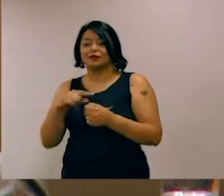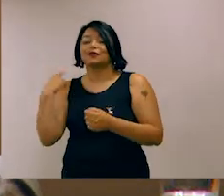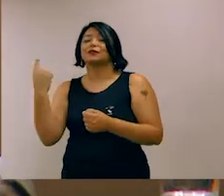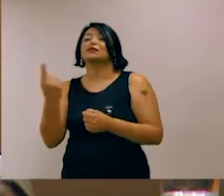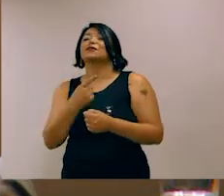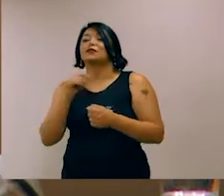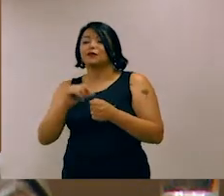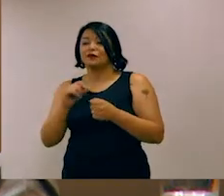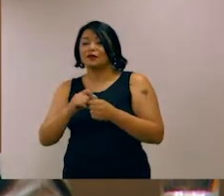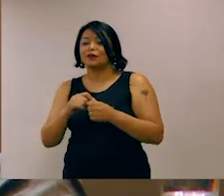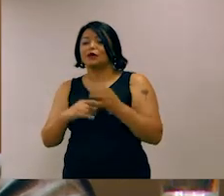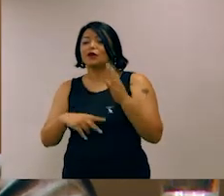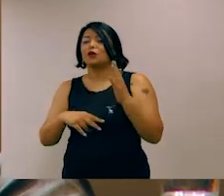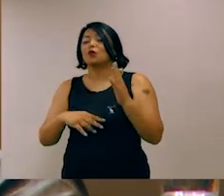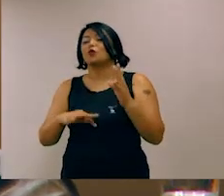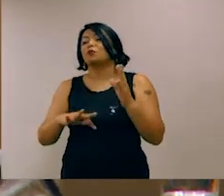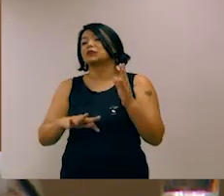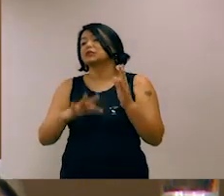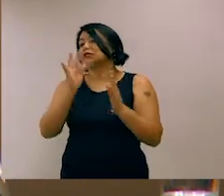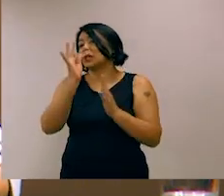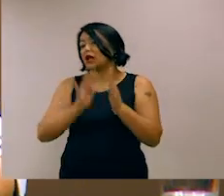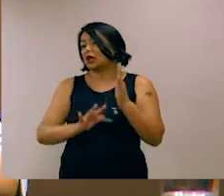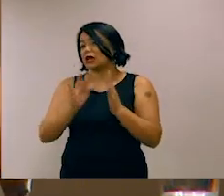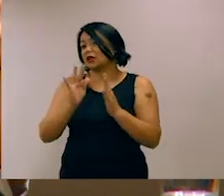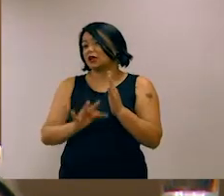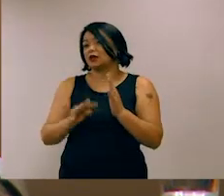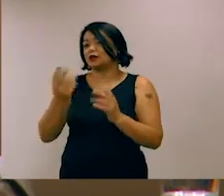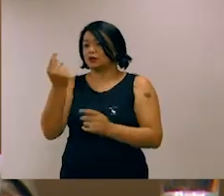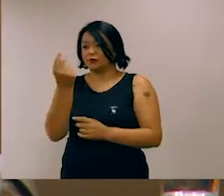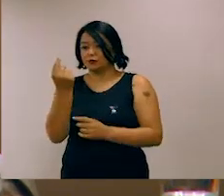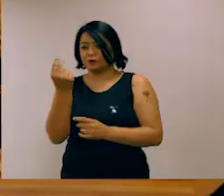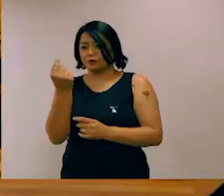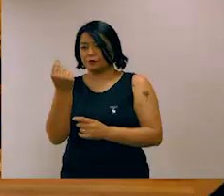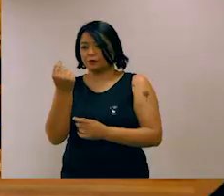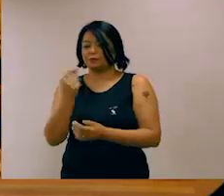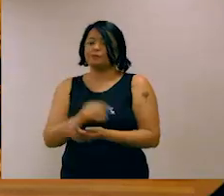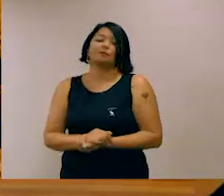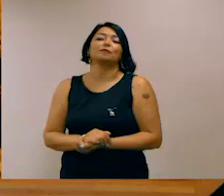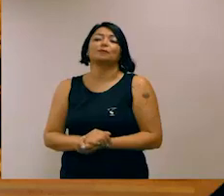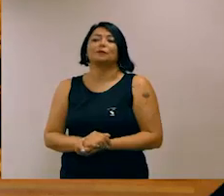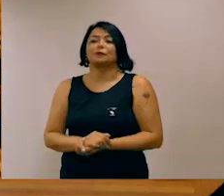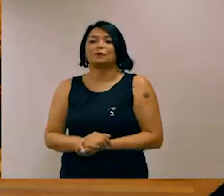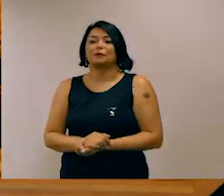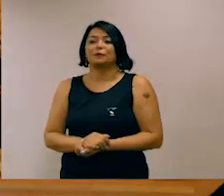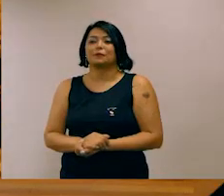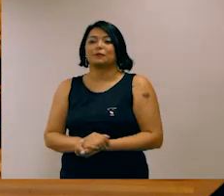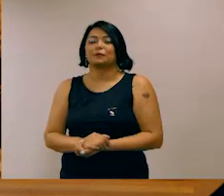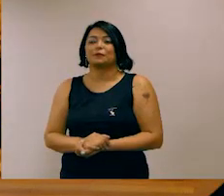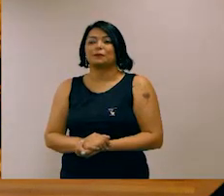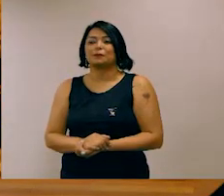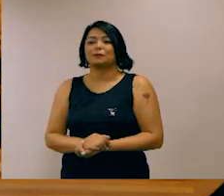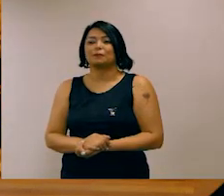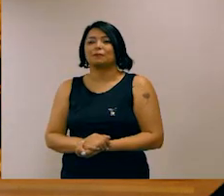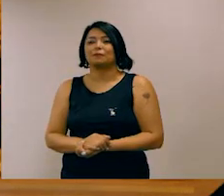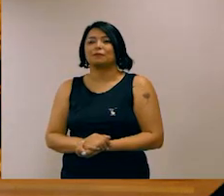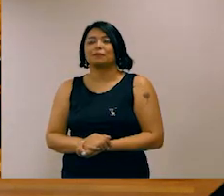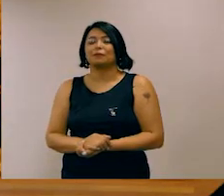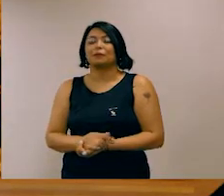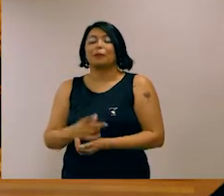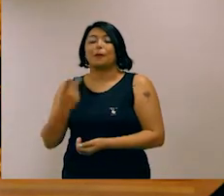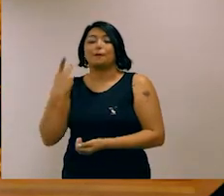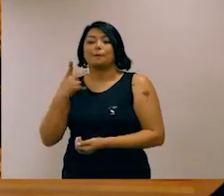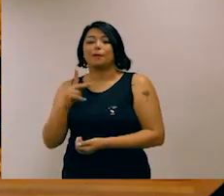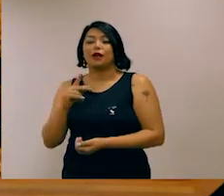a lot of things, you know, beat the best player in the world, the best Go player or chess player. But for our